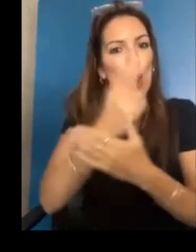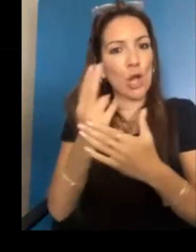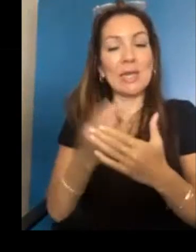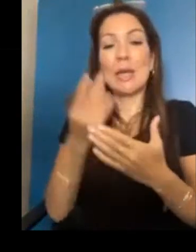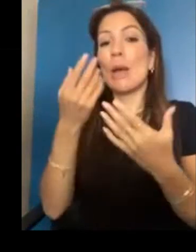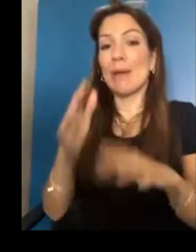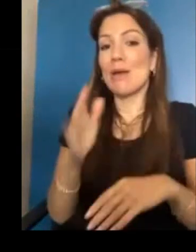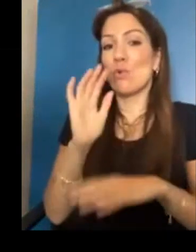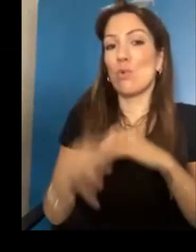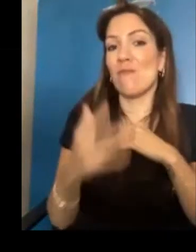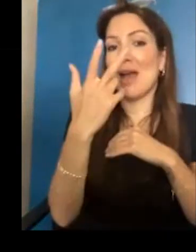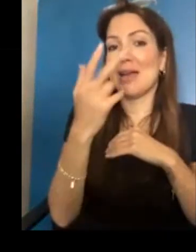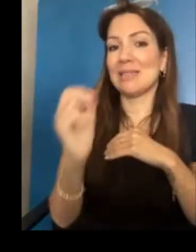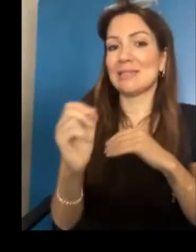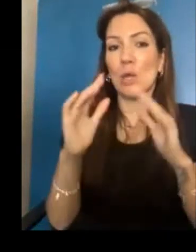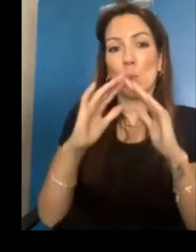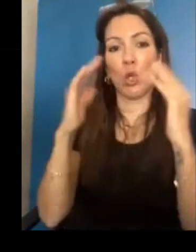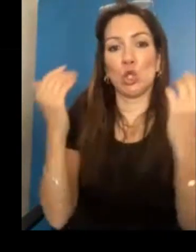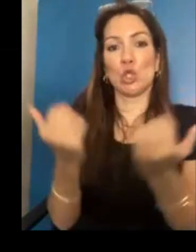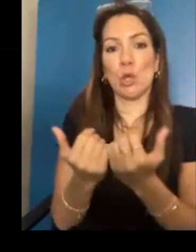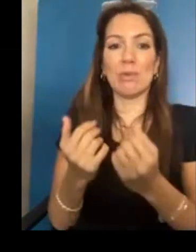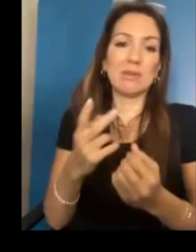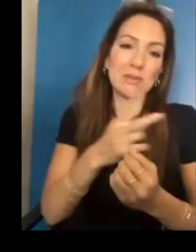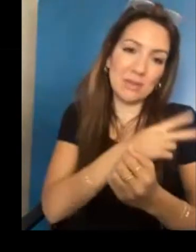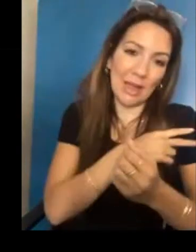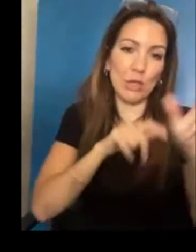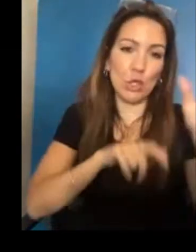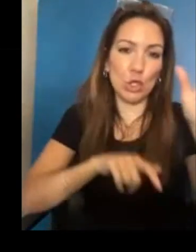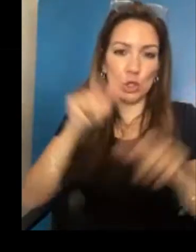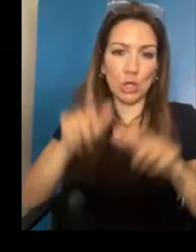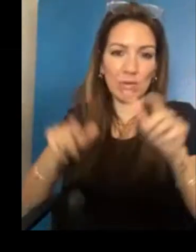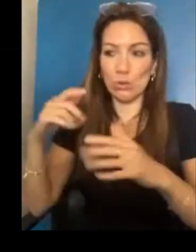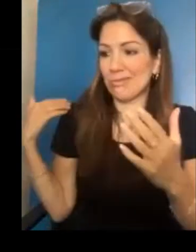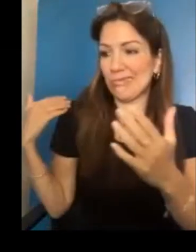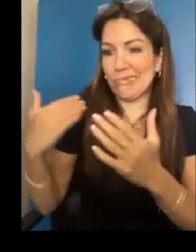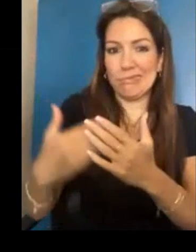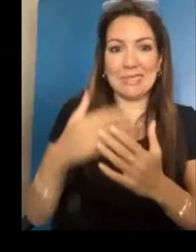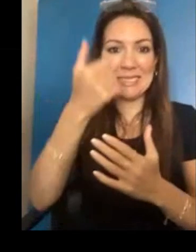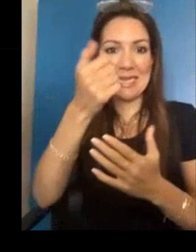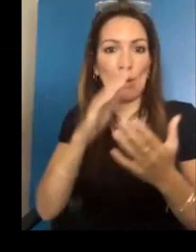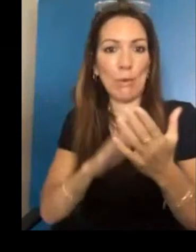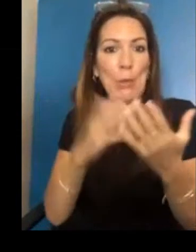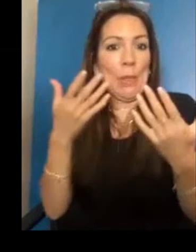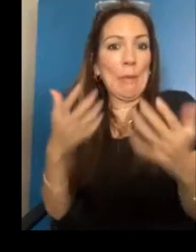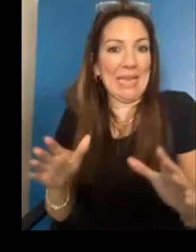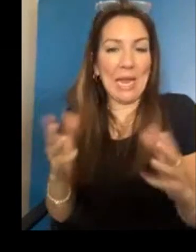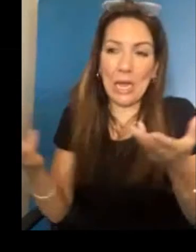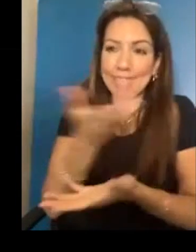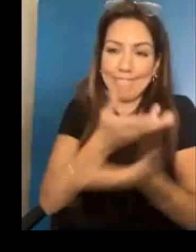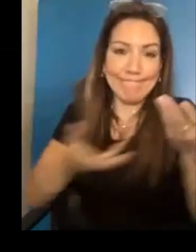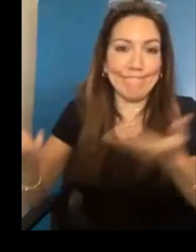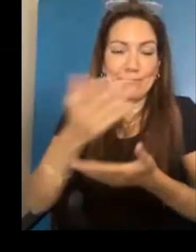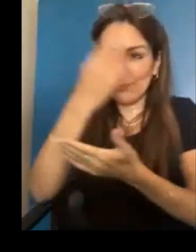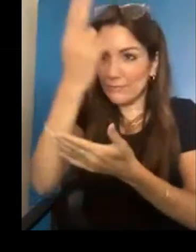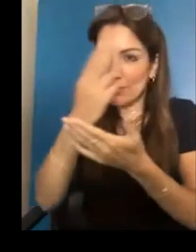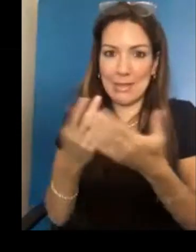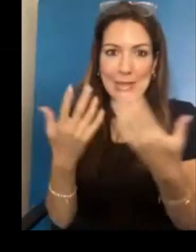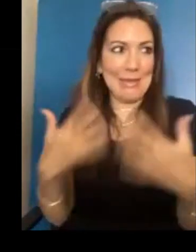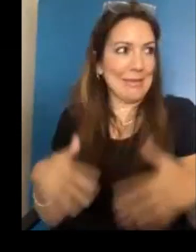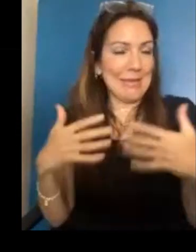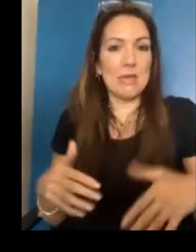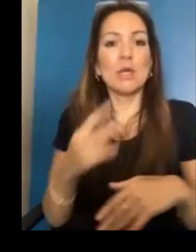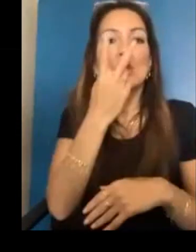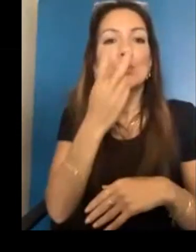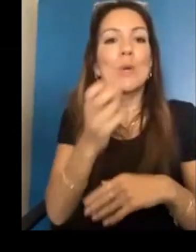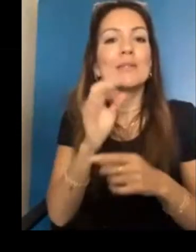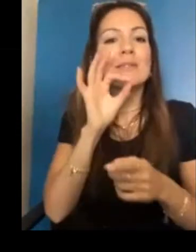workshops, art workshops of staff and service users over the past 6 months. The point of which was to inform 20 specially